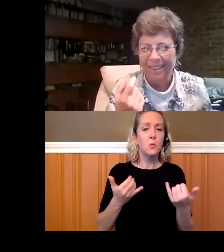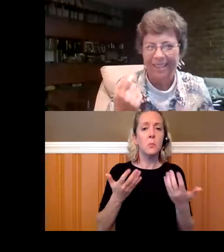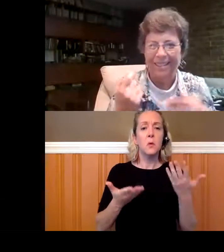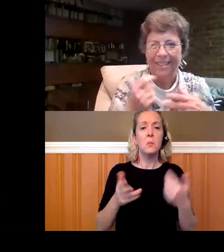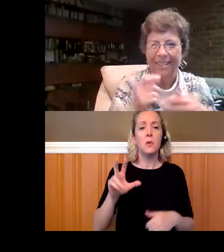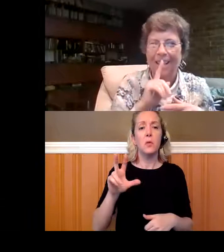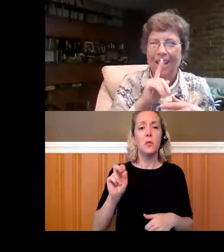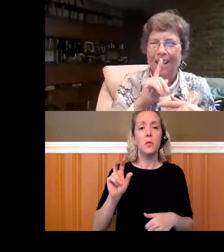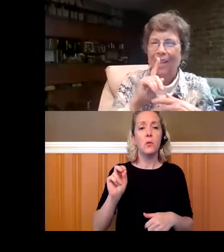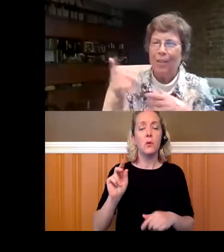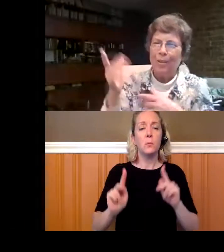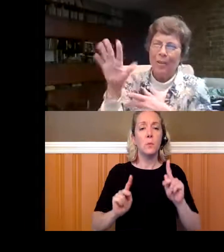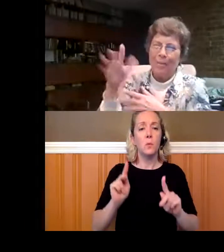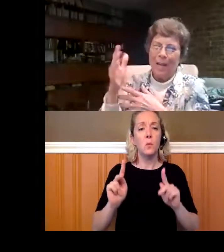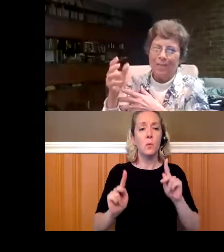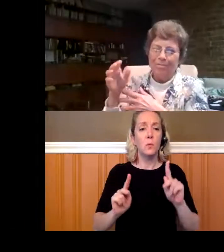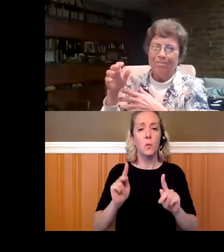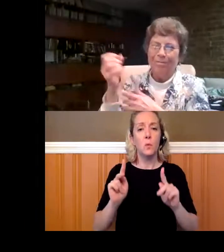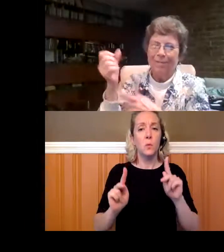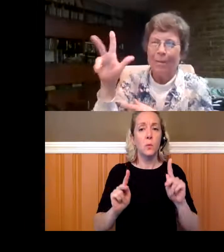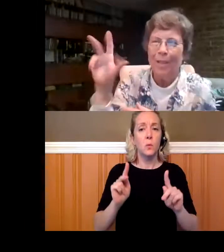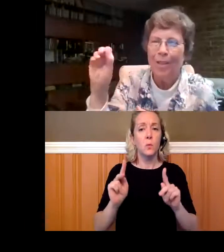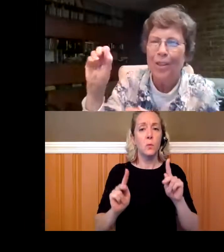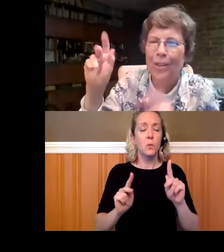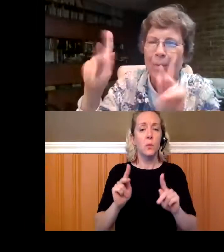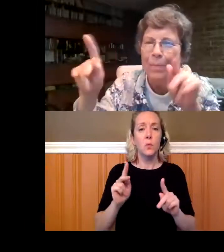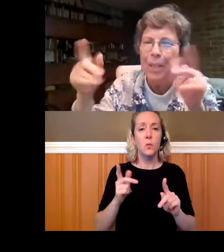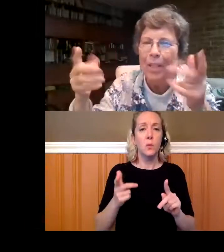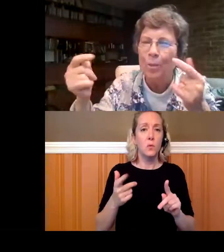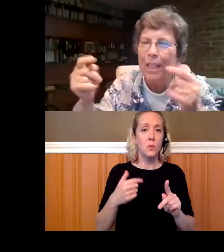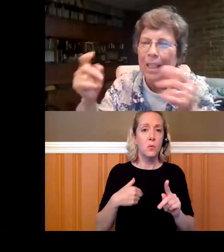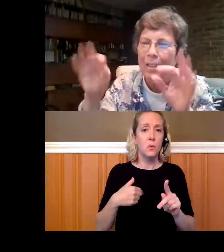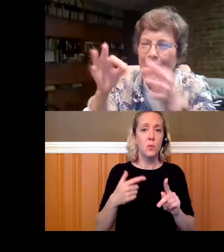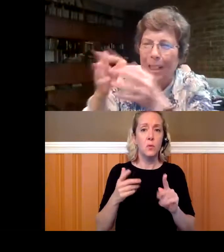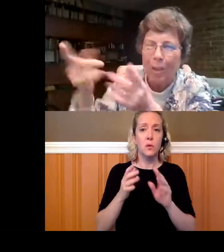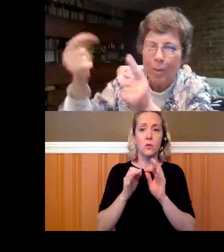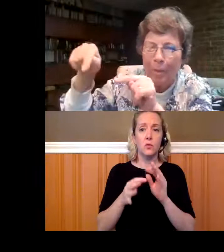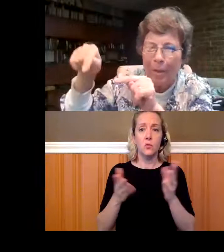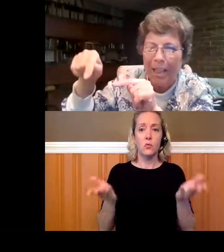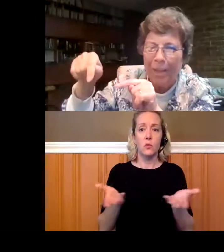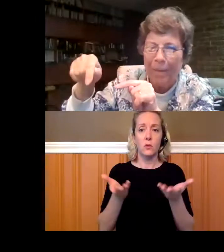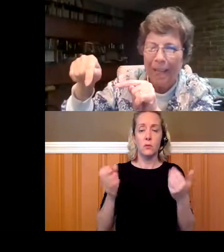There are only about maybe 30 people here. Do we get the interpreter back? Is she back yet?